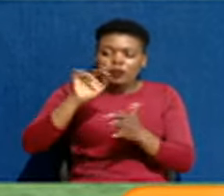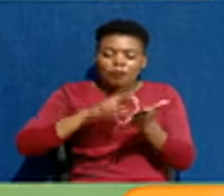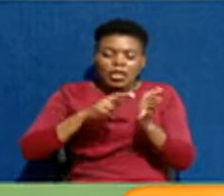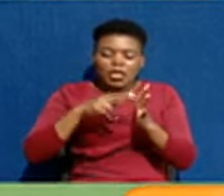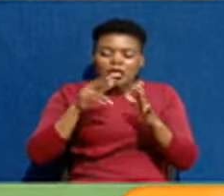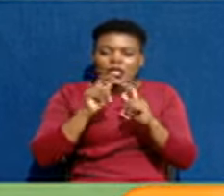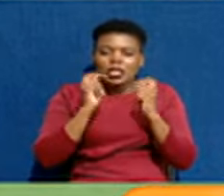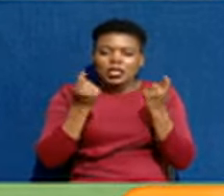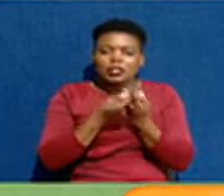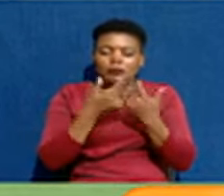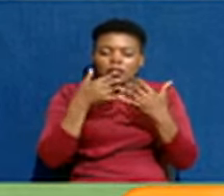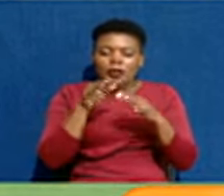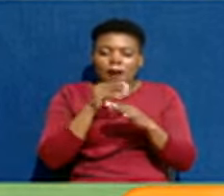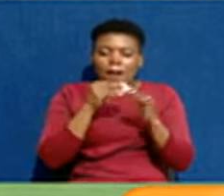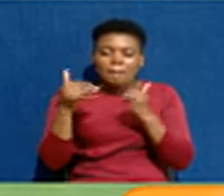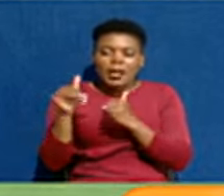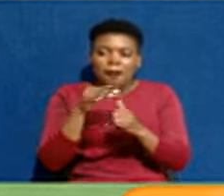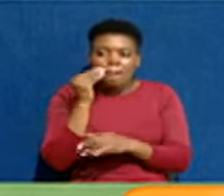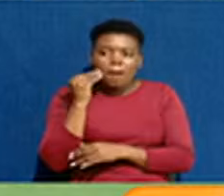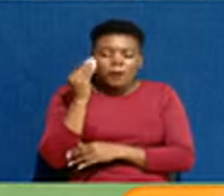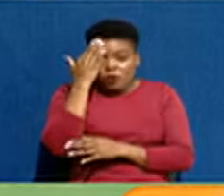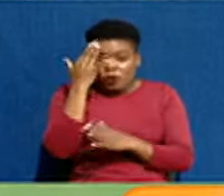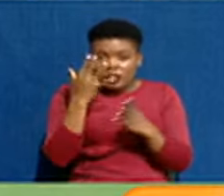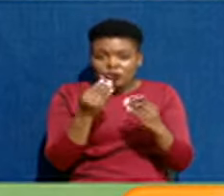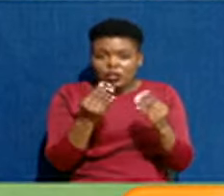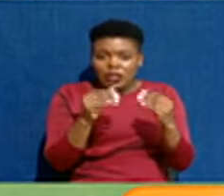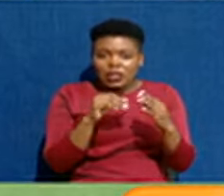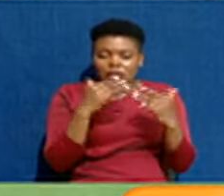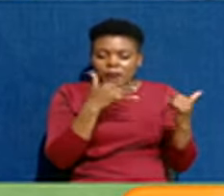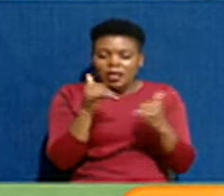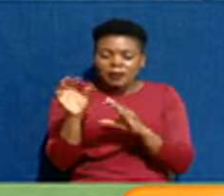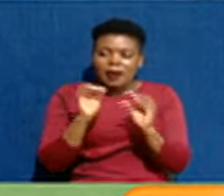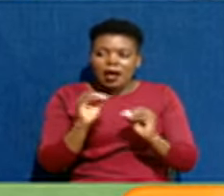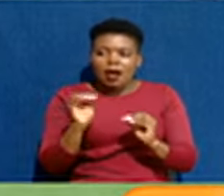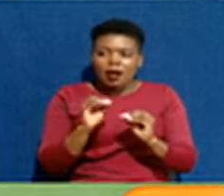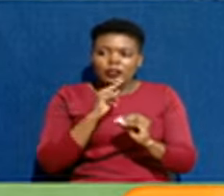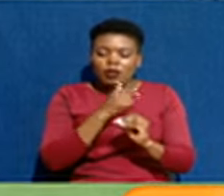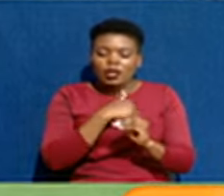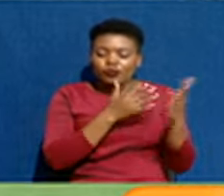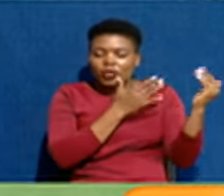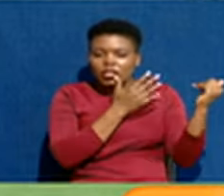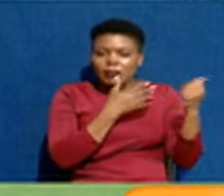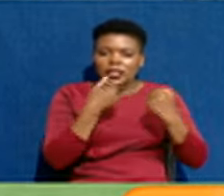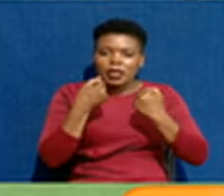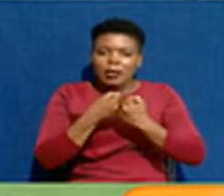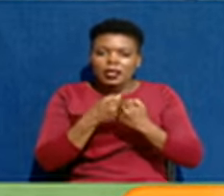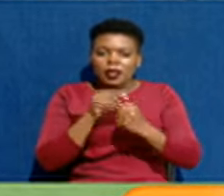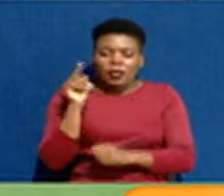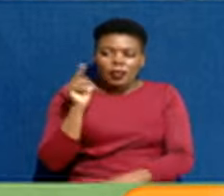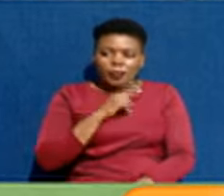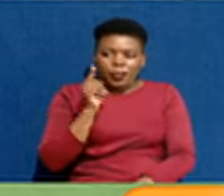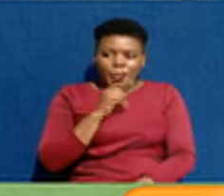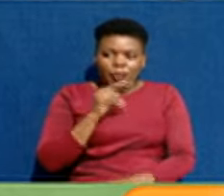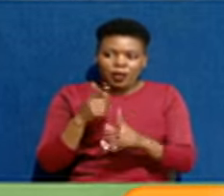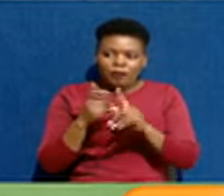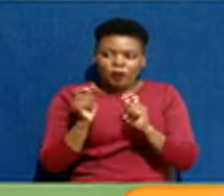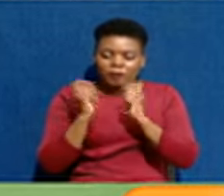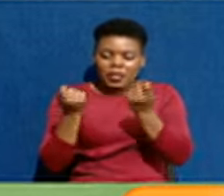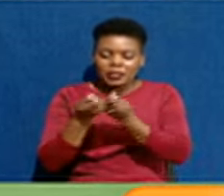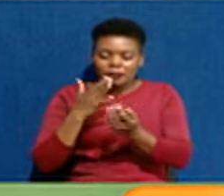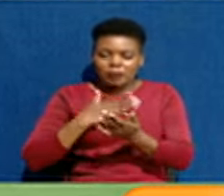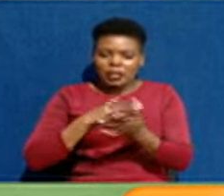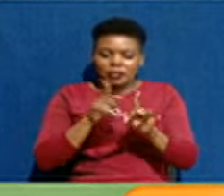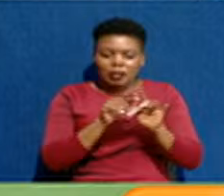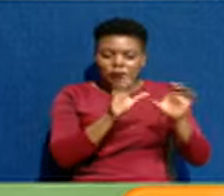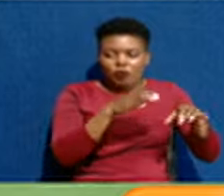hood. We know it's not an easy game also because they've made it this far, so we expect a tough match from them, and on our side we